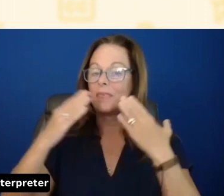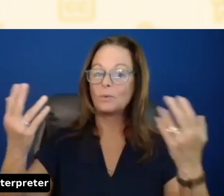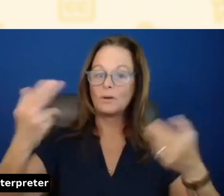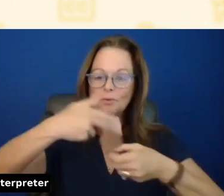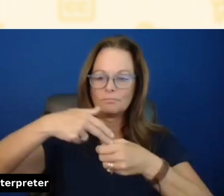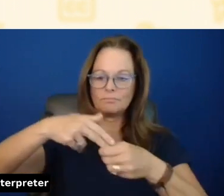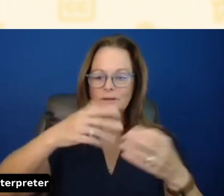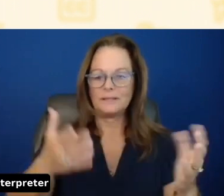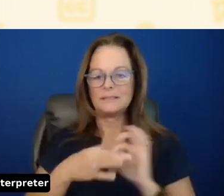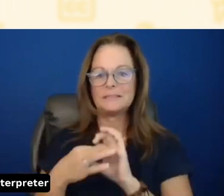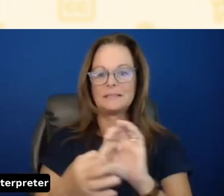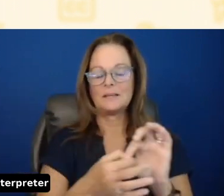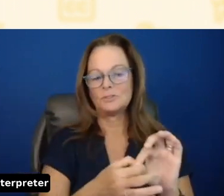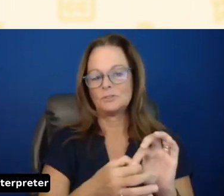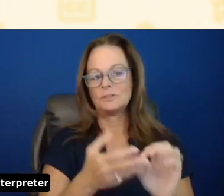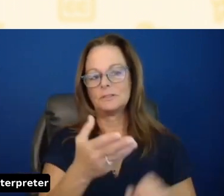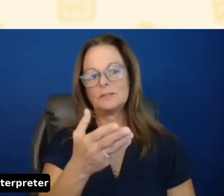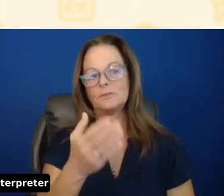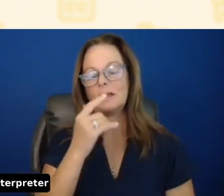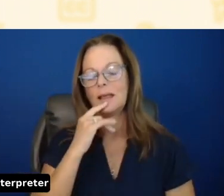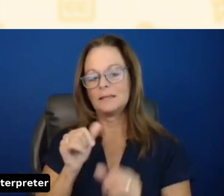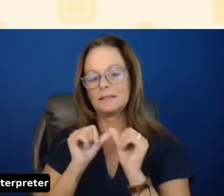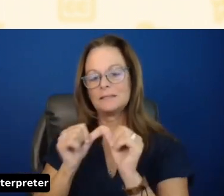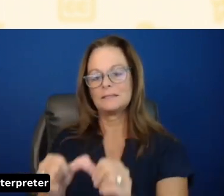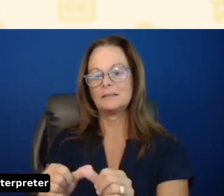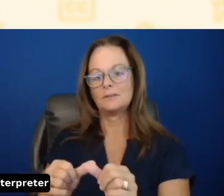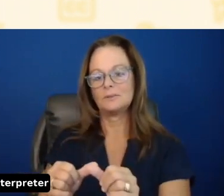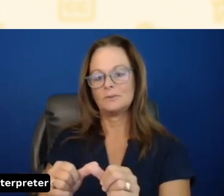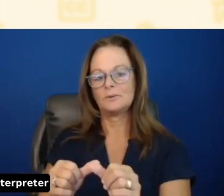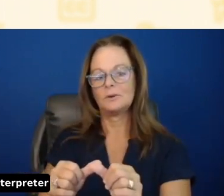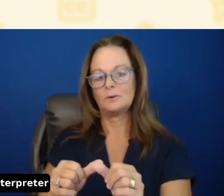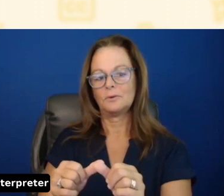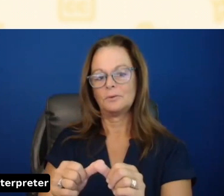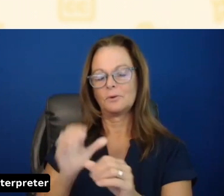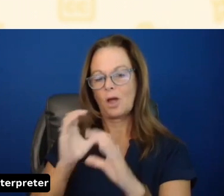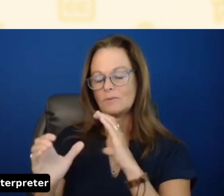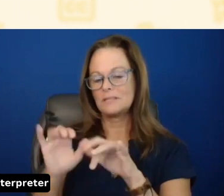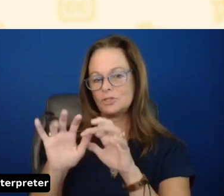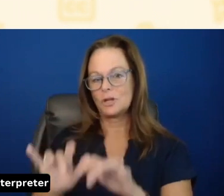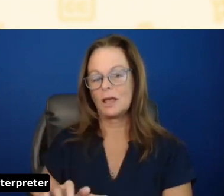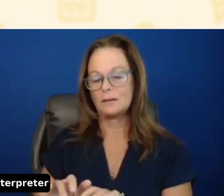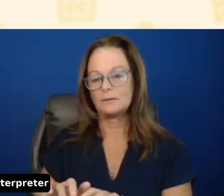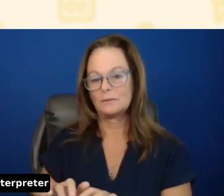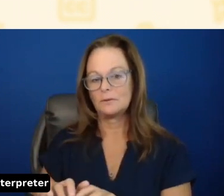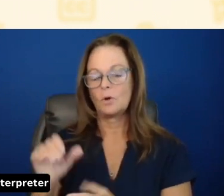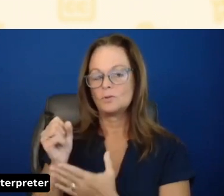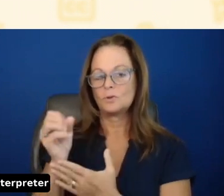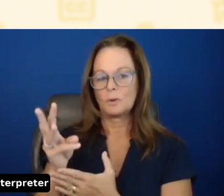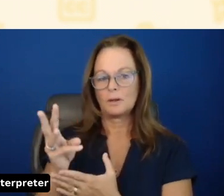attending the session with Gerson. And you can continue with the conversation in the chat or on social media using